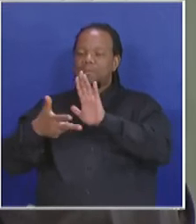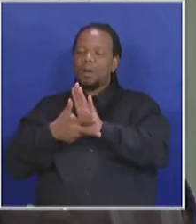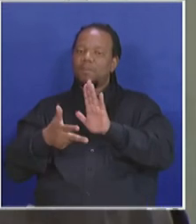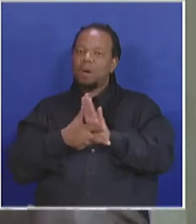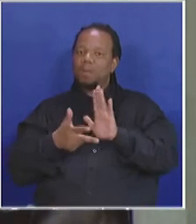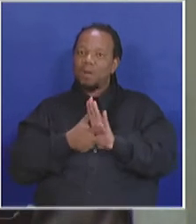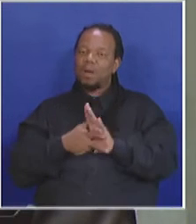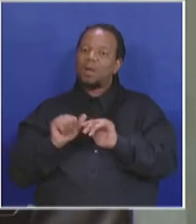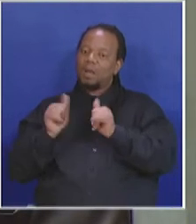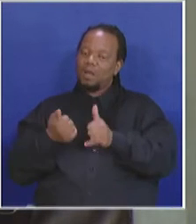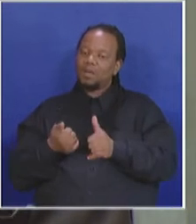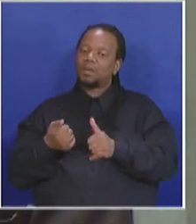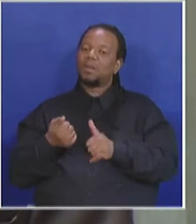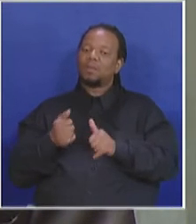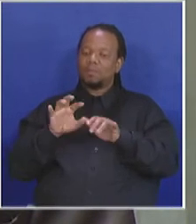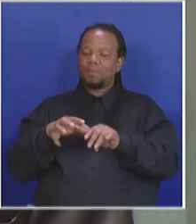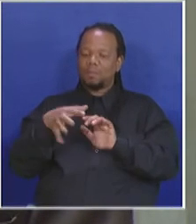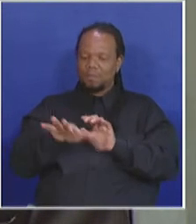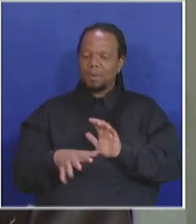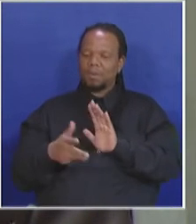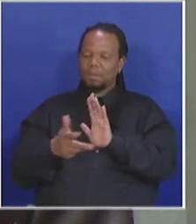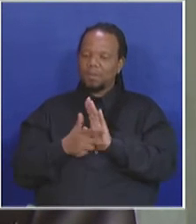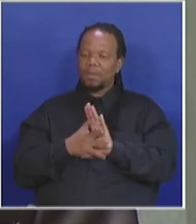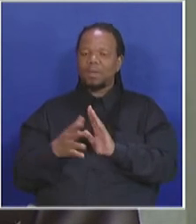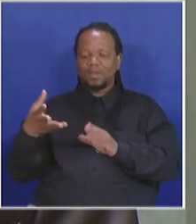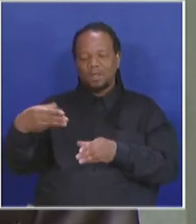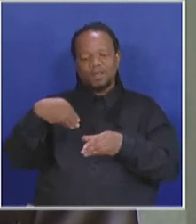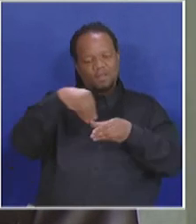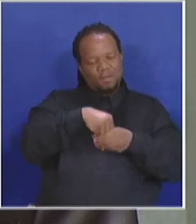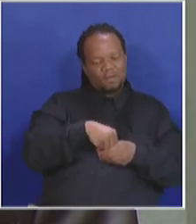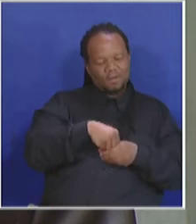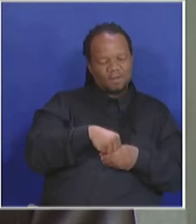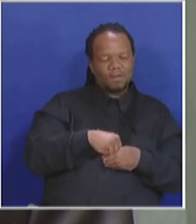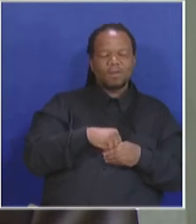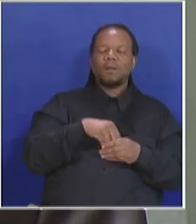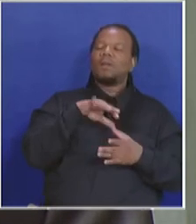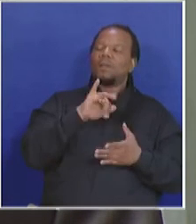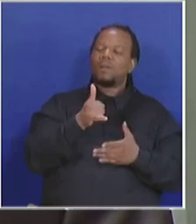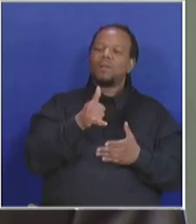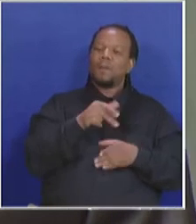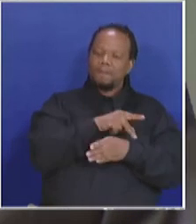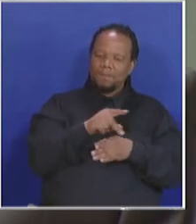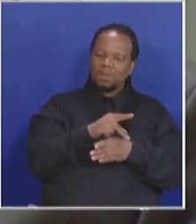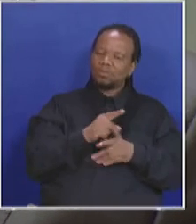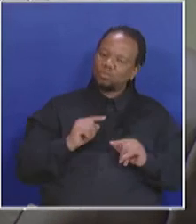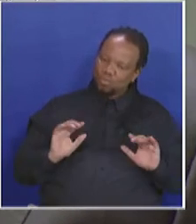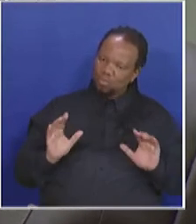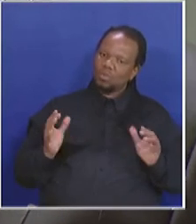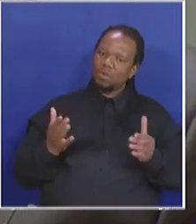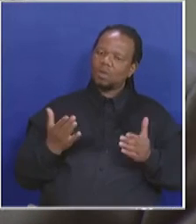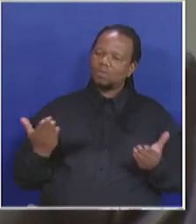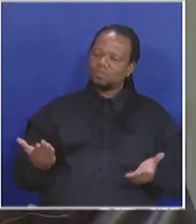various legislatures, which then becomes our plans. Together, we move South Africa forward.